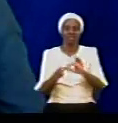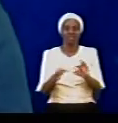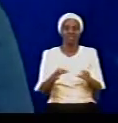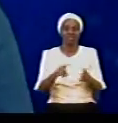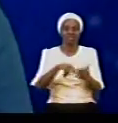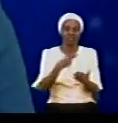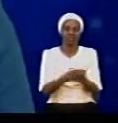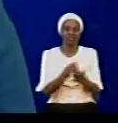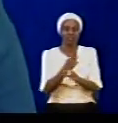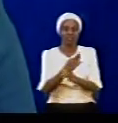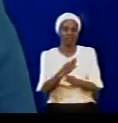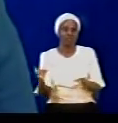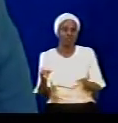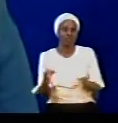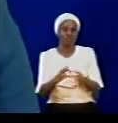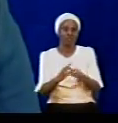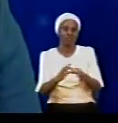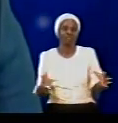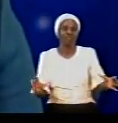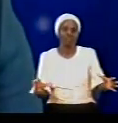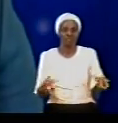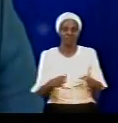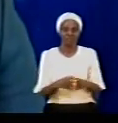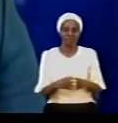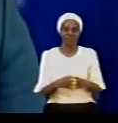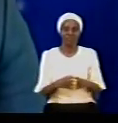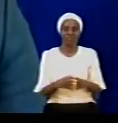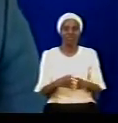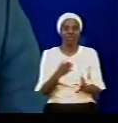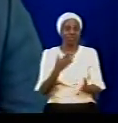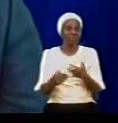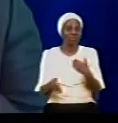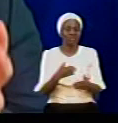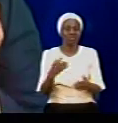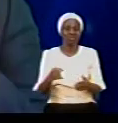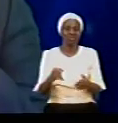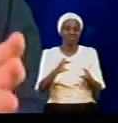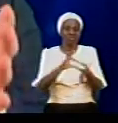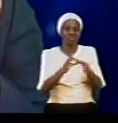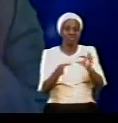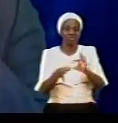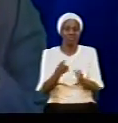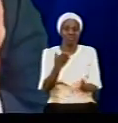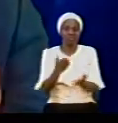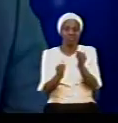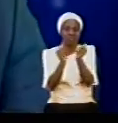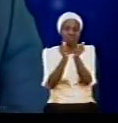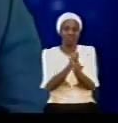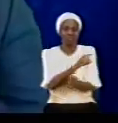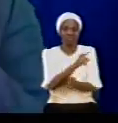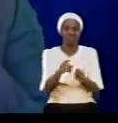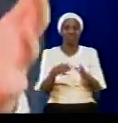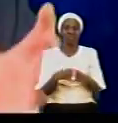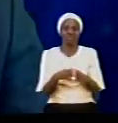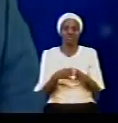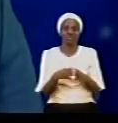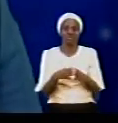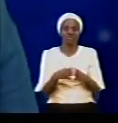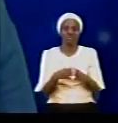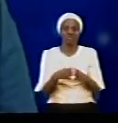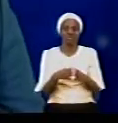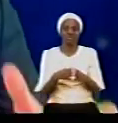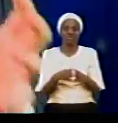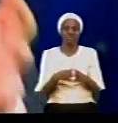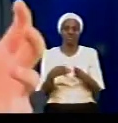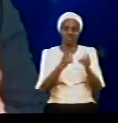and limited you, I want you to trust God's word to set you free. And I want you to trust that God's word will set a beautiful